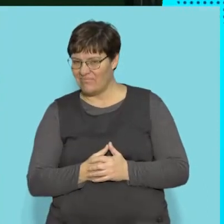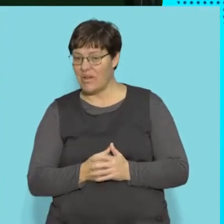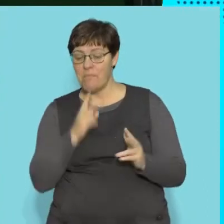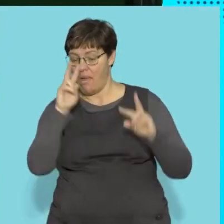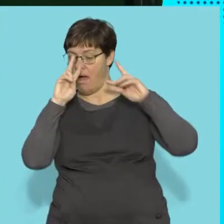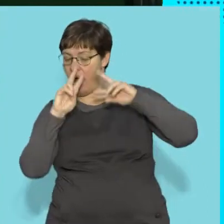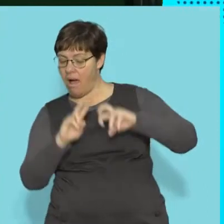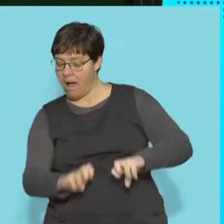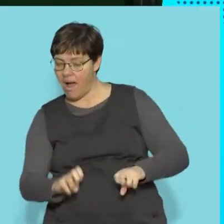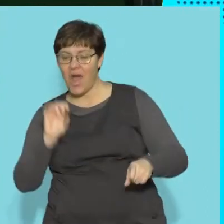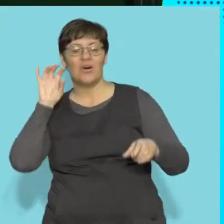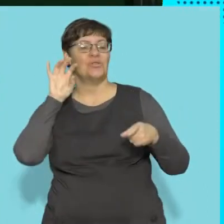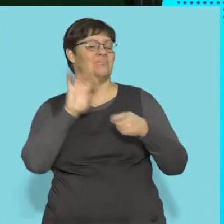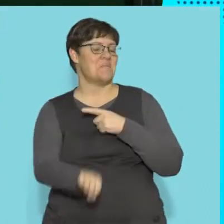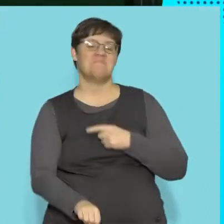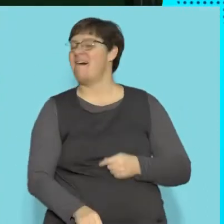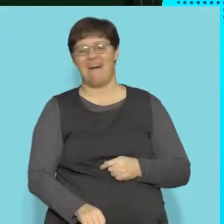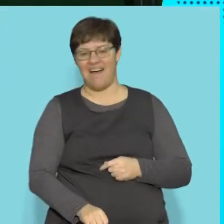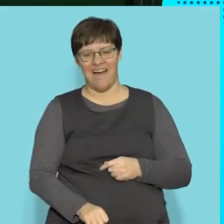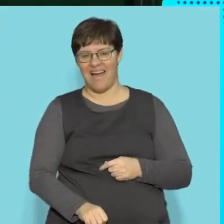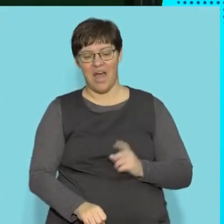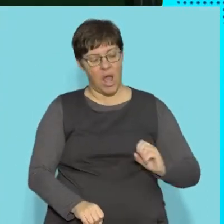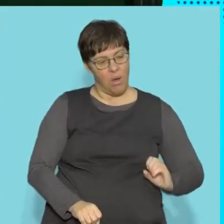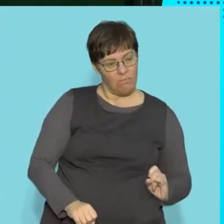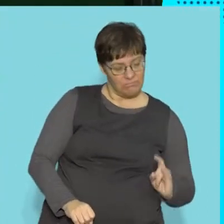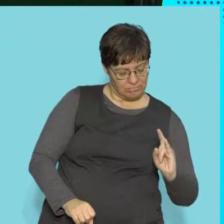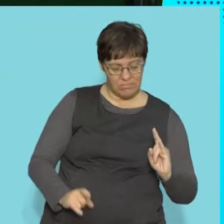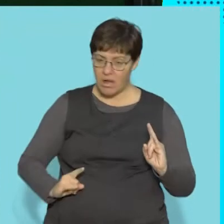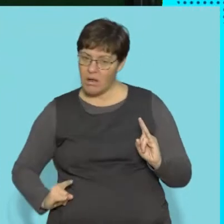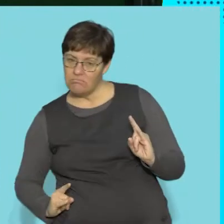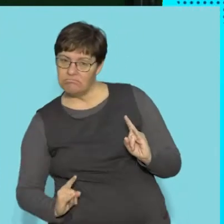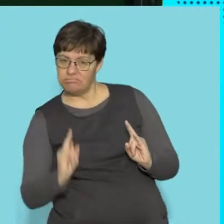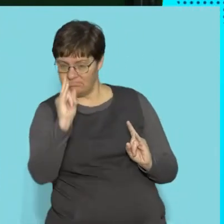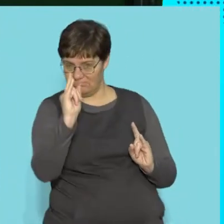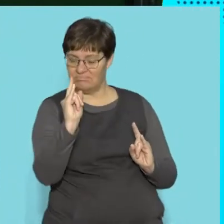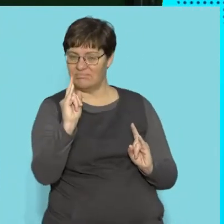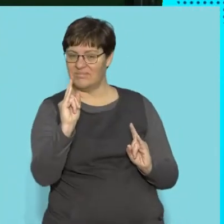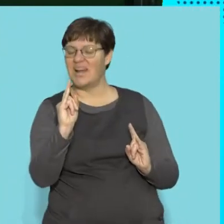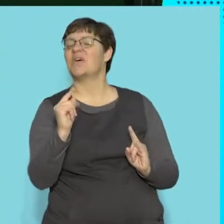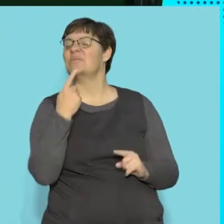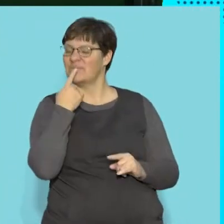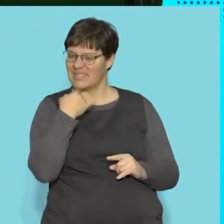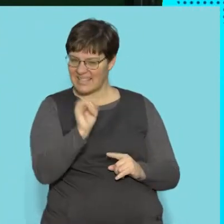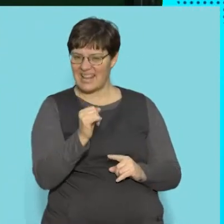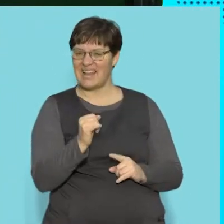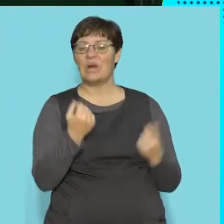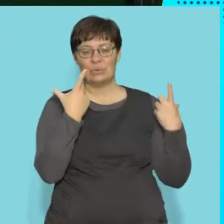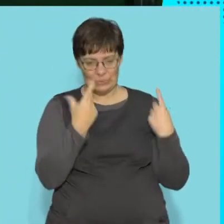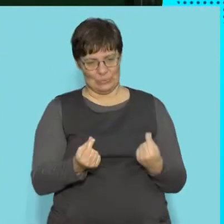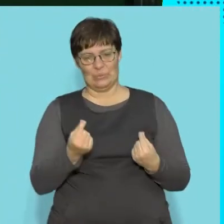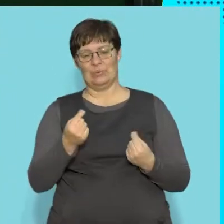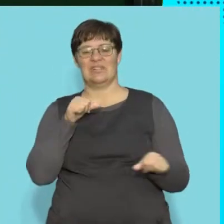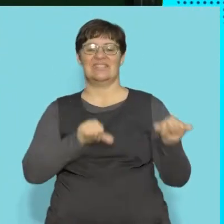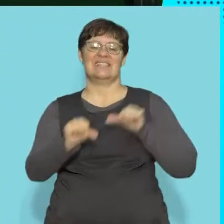your investigation showed you, no, this isn't what happens. It doesn't matter. You've still done the